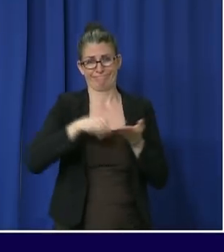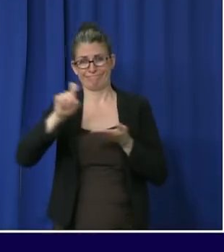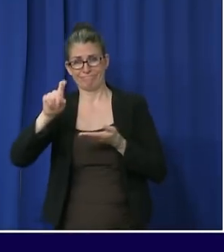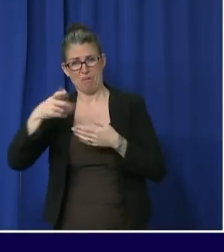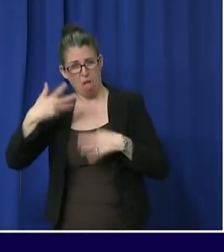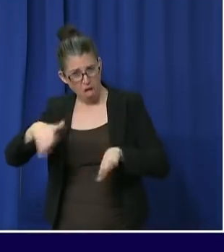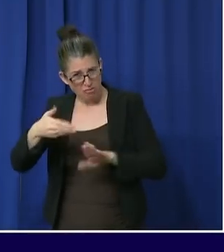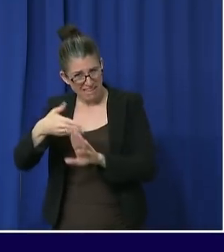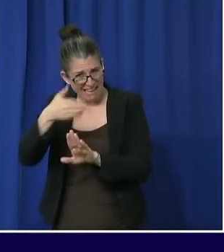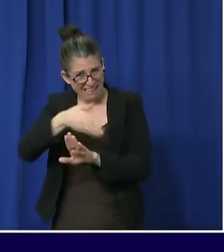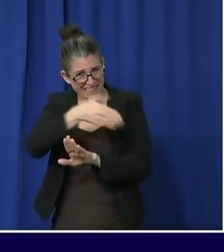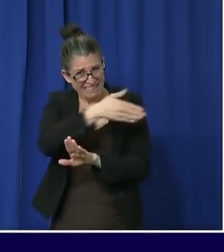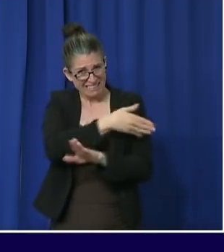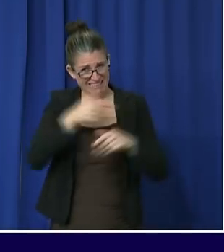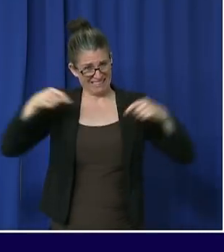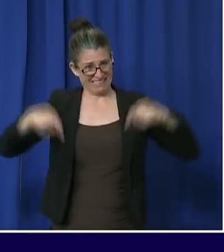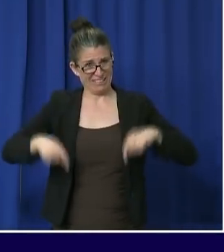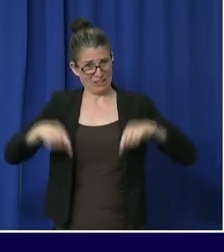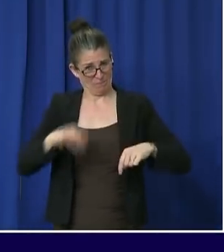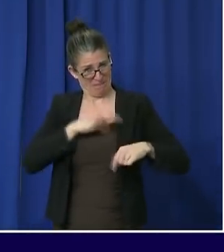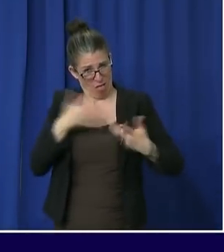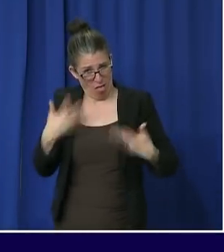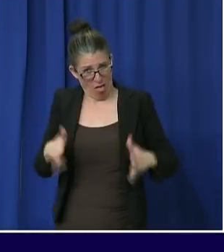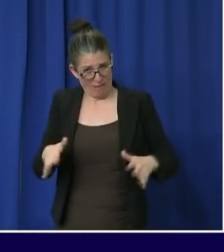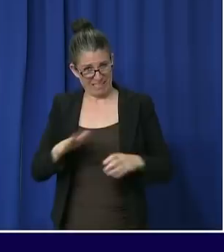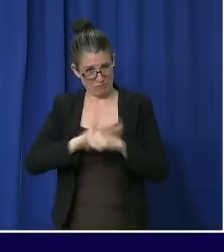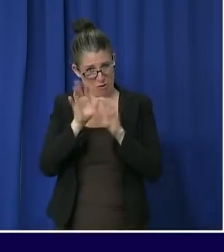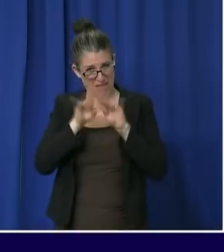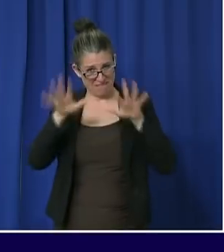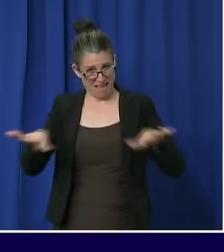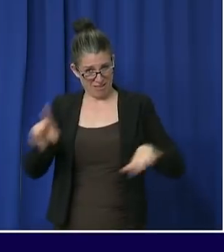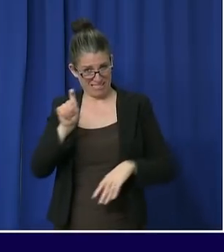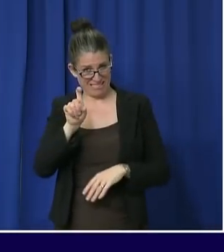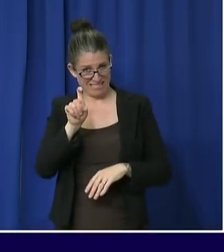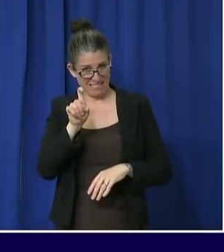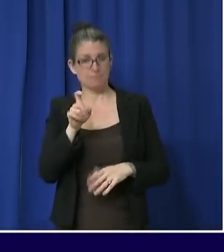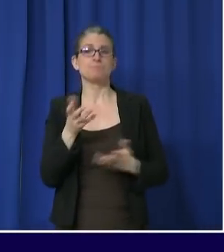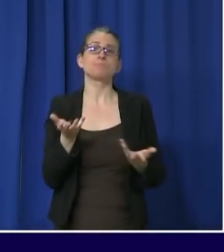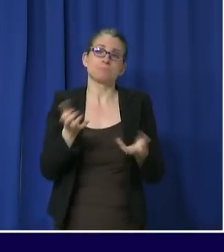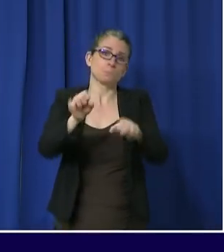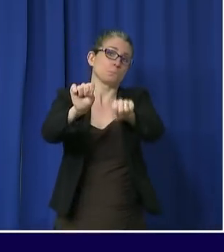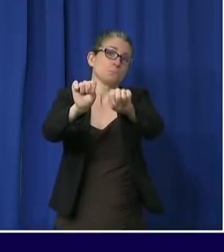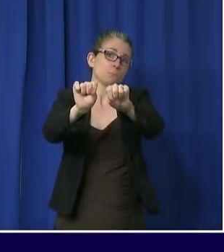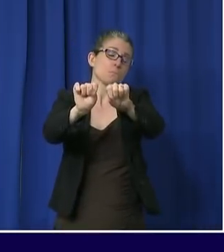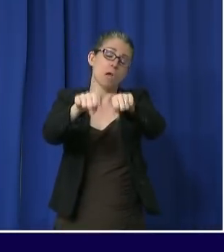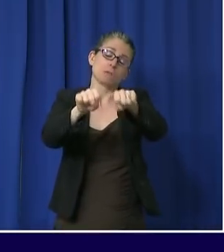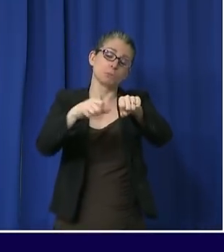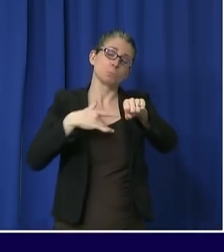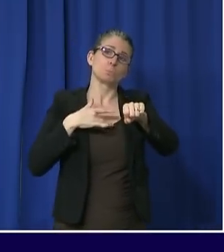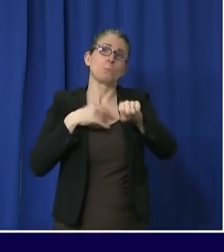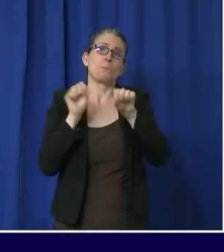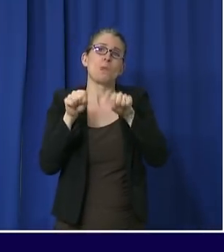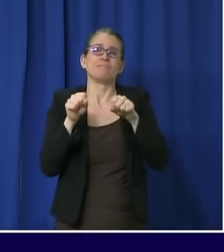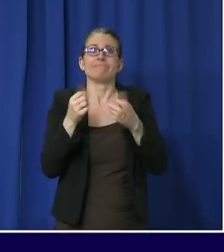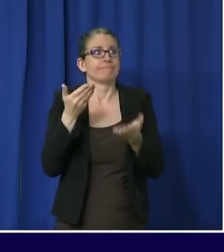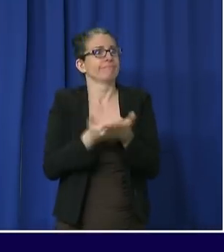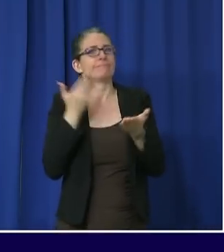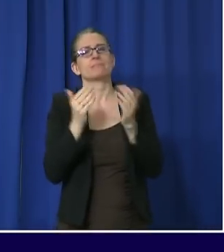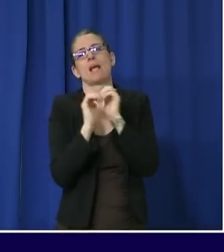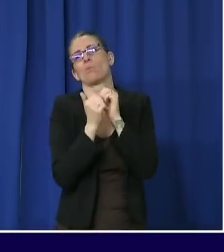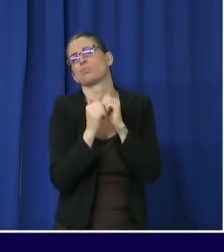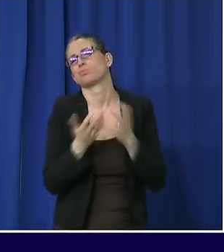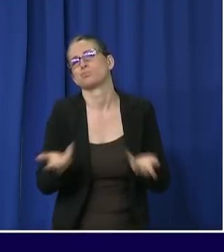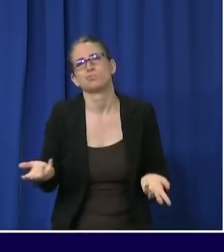Mike. What I can say is that it's possible that there were cases a little bit before the first official diagnosed